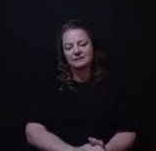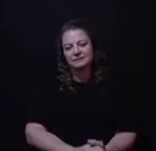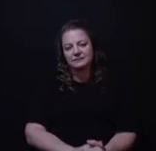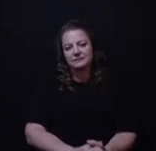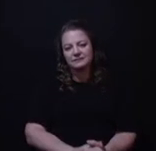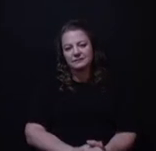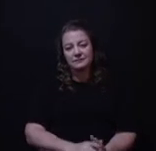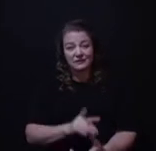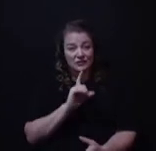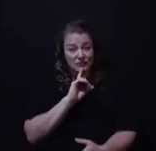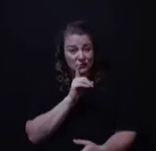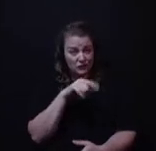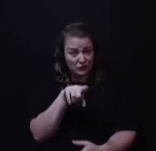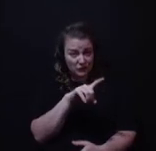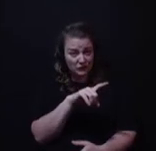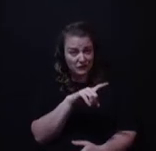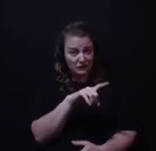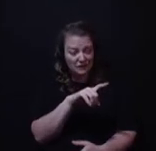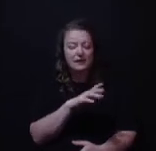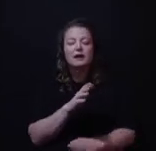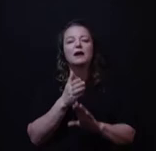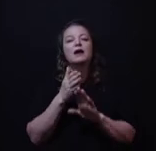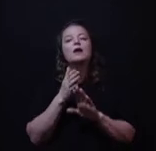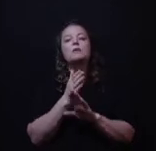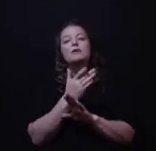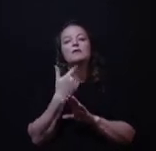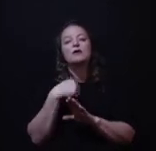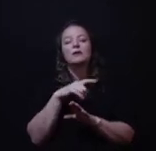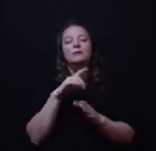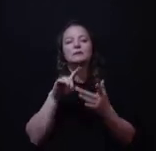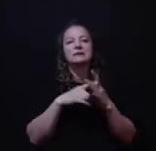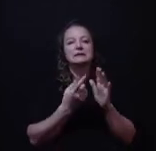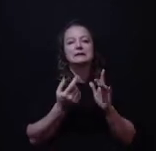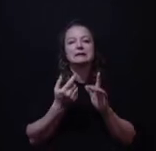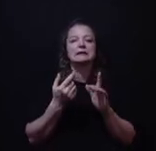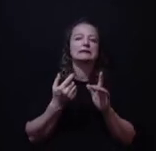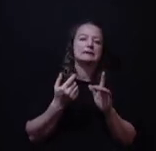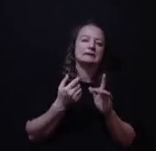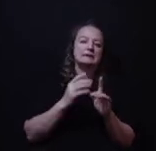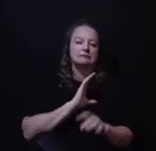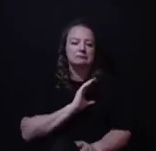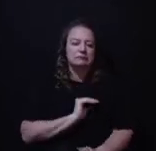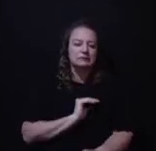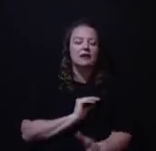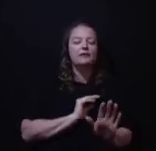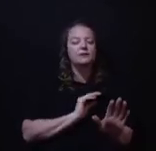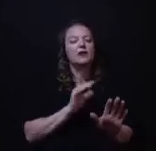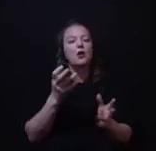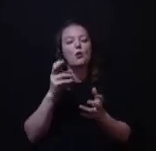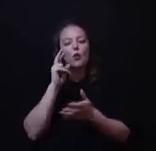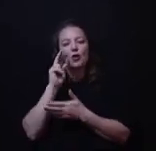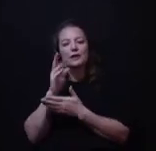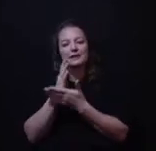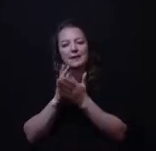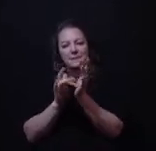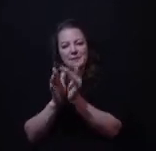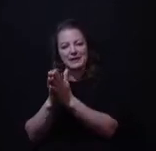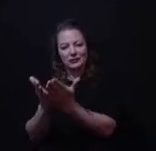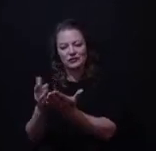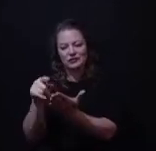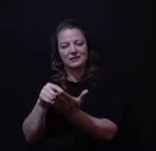Do you? Now, before we all start beating ourselves up, I want to look at a couple passages to close this thing out.